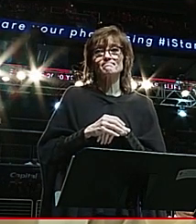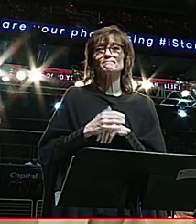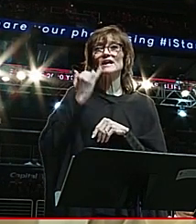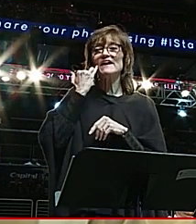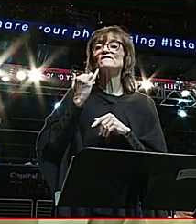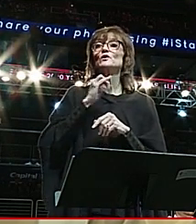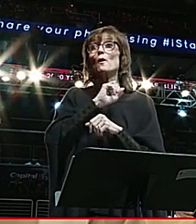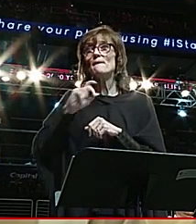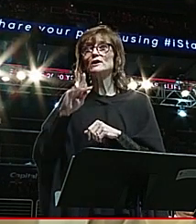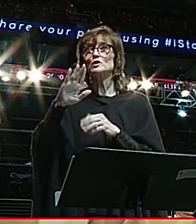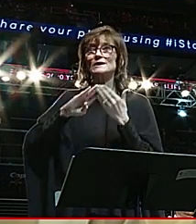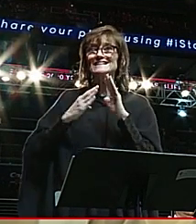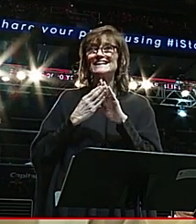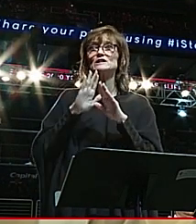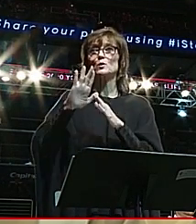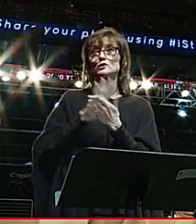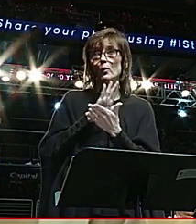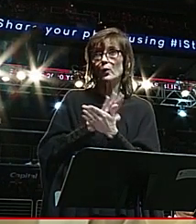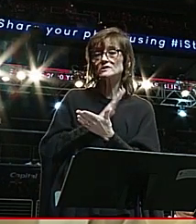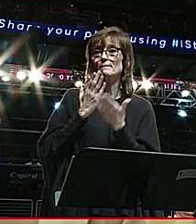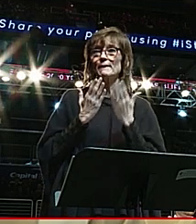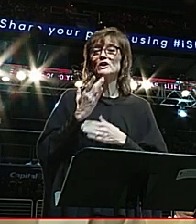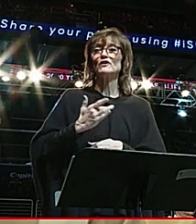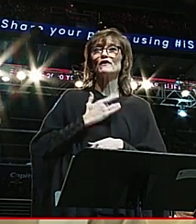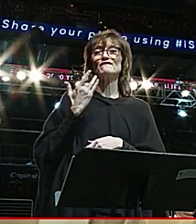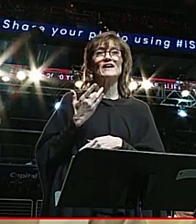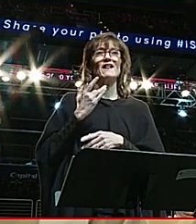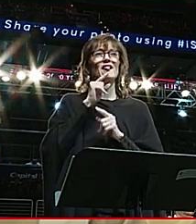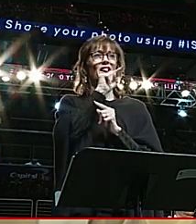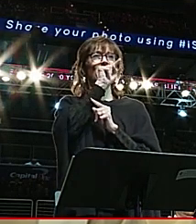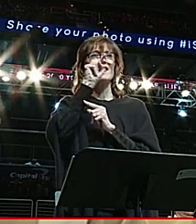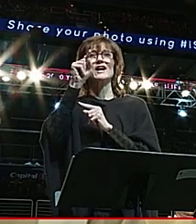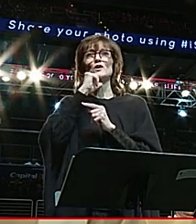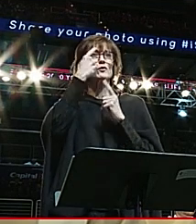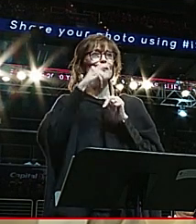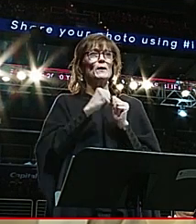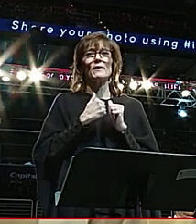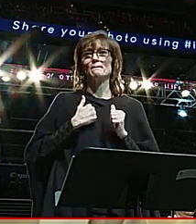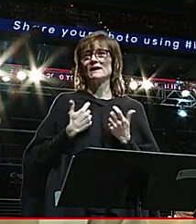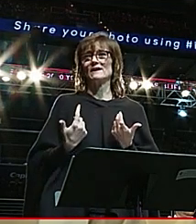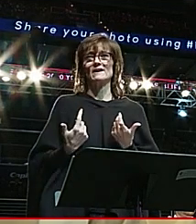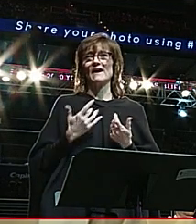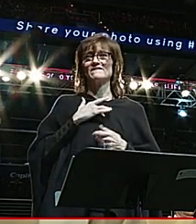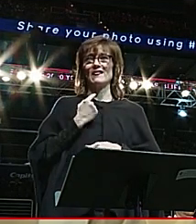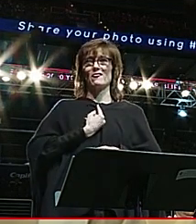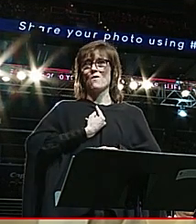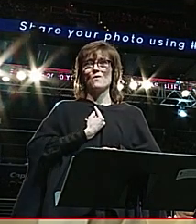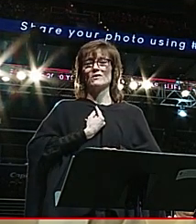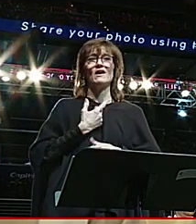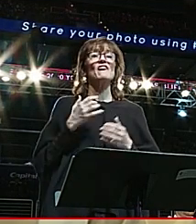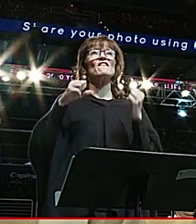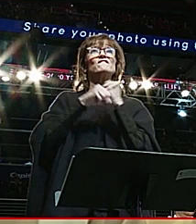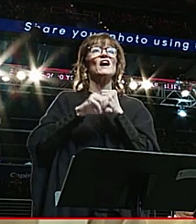cities, in schools, you might feel outnumbered. You might feel that the fight is disproportionate, that